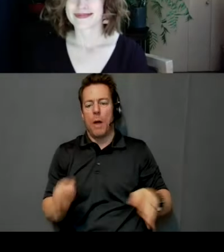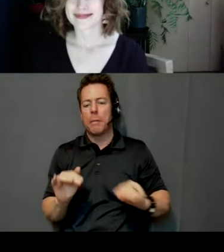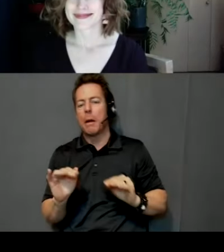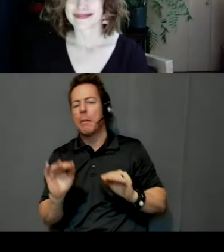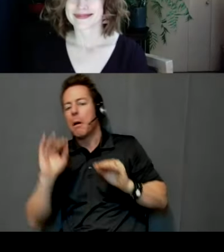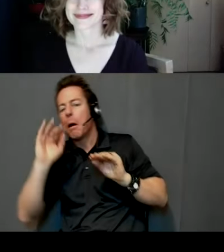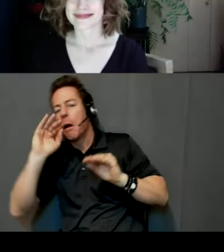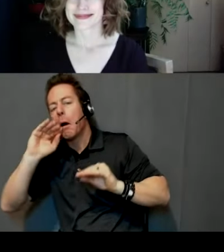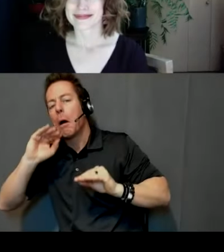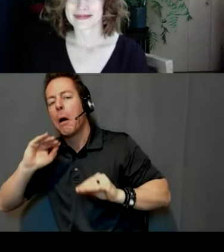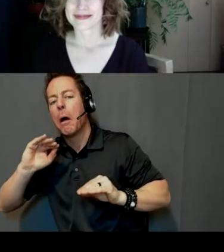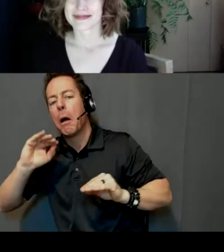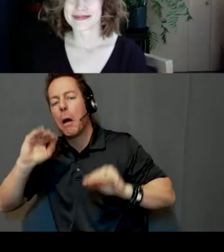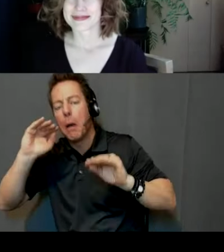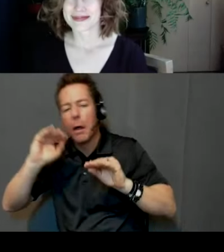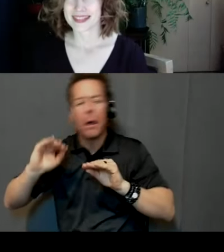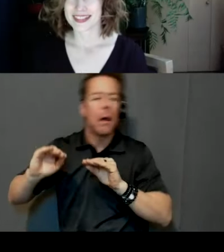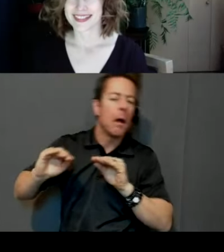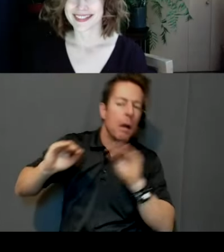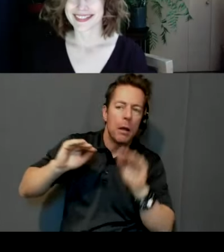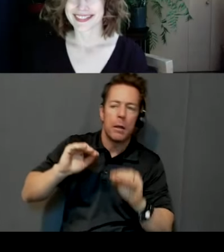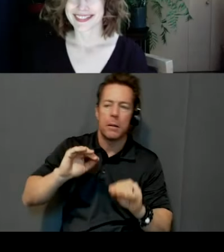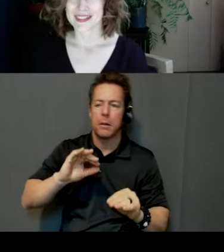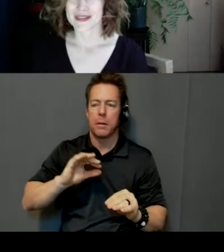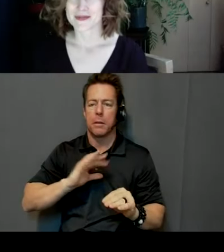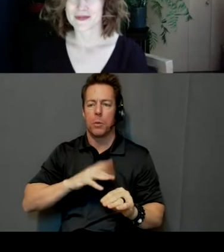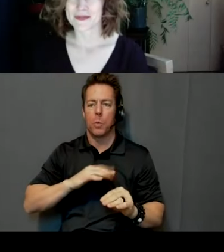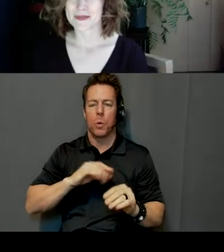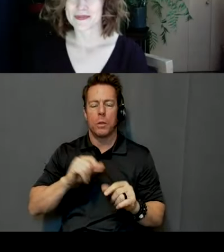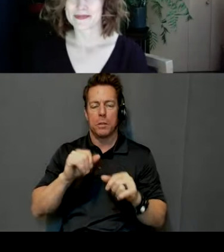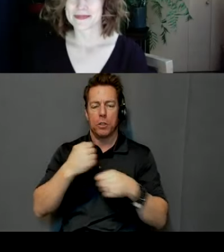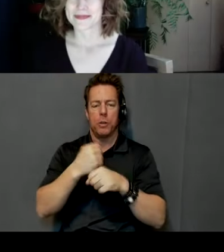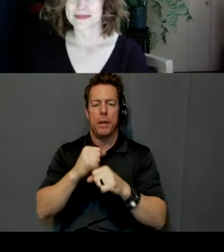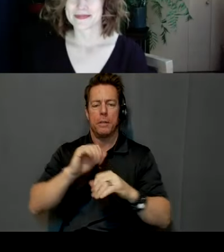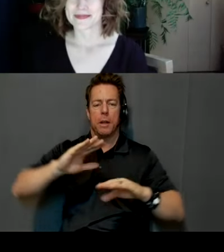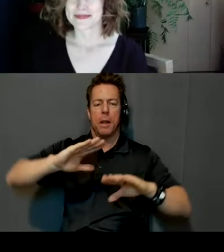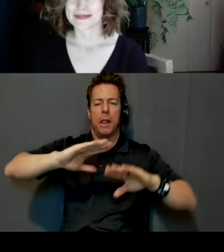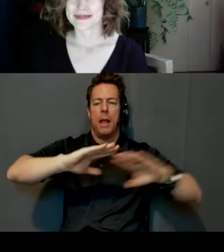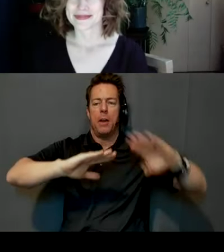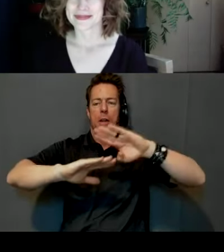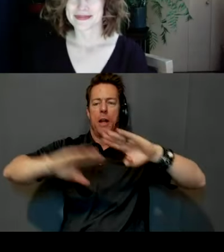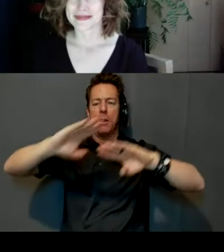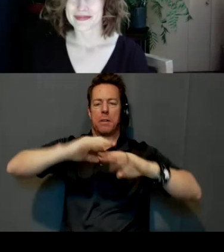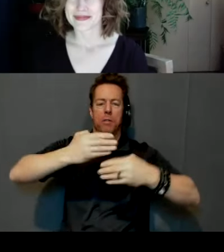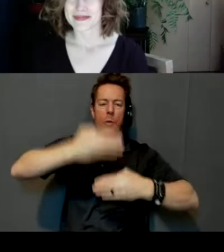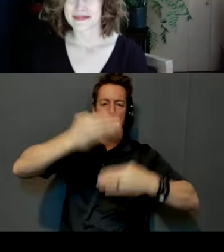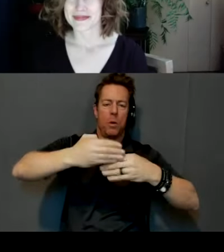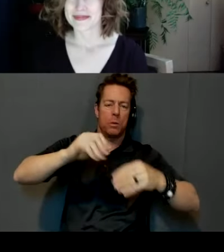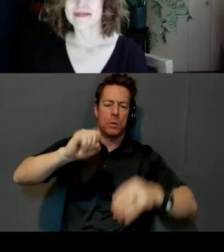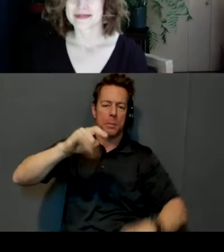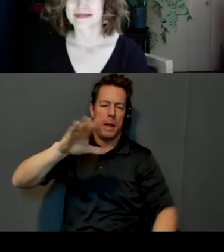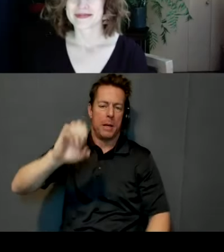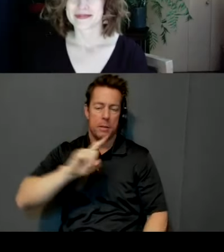it, and it's kind of cool because it creates these like layers of windowed spaces. It's really